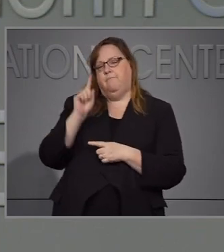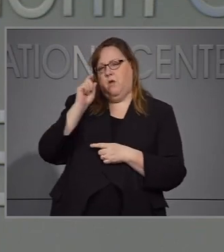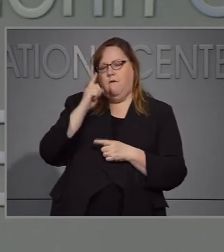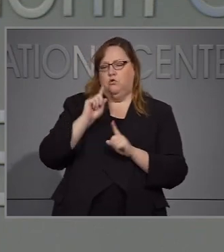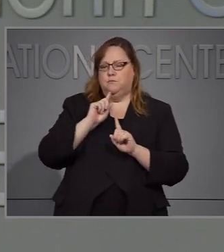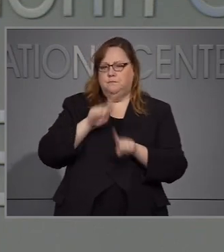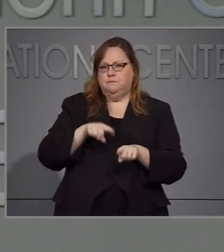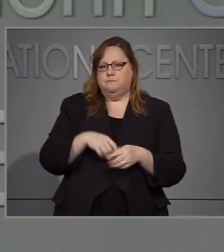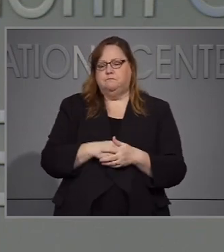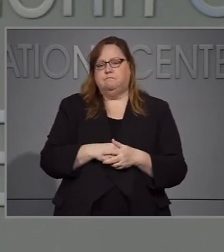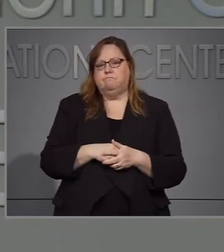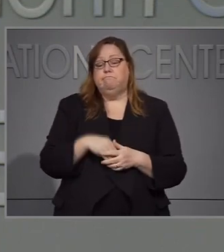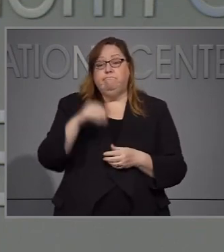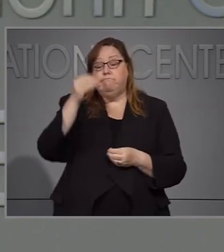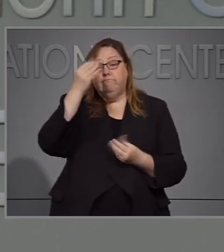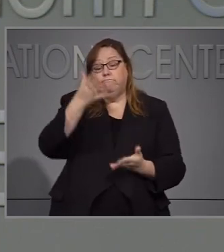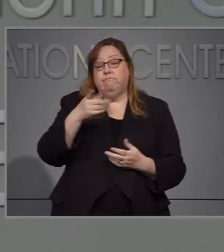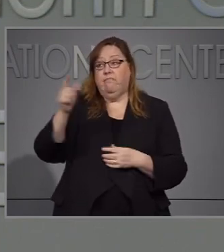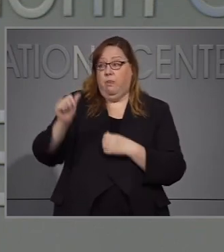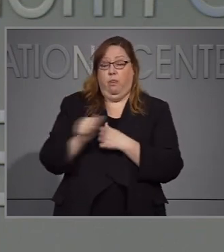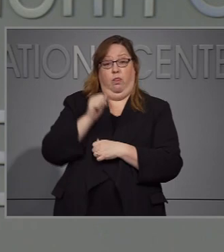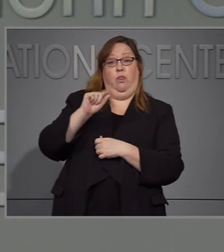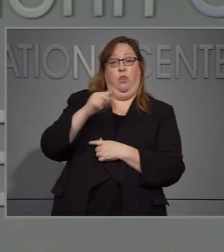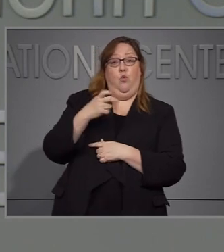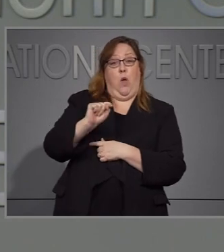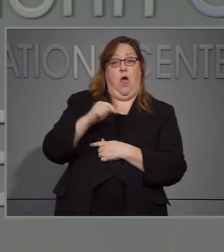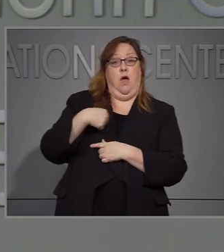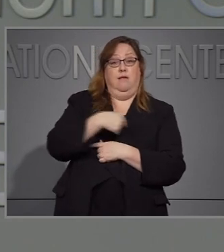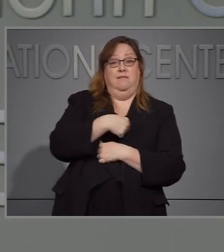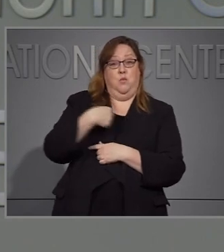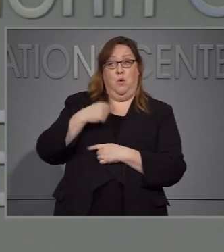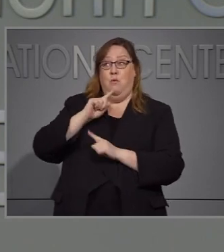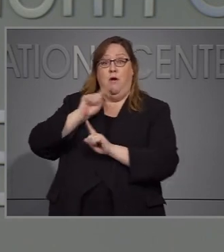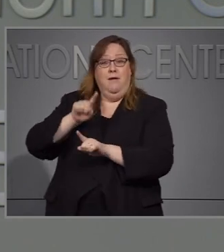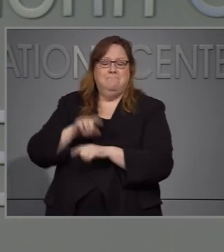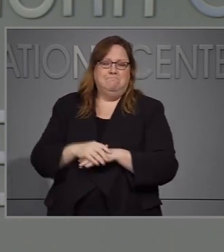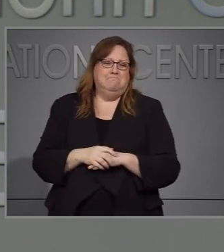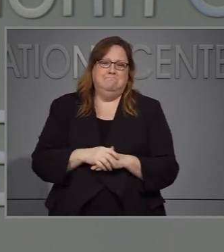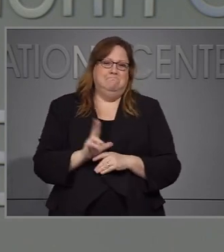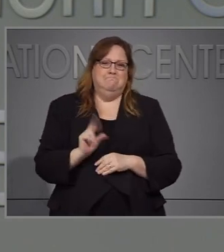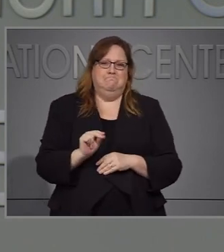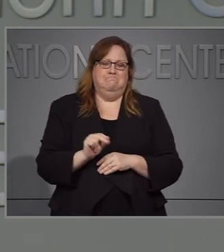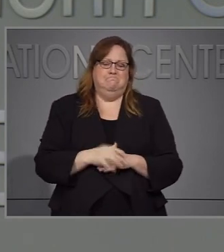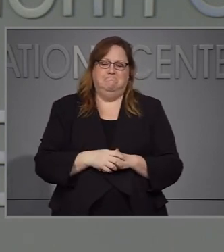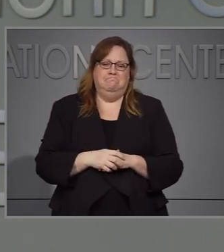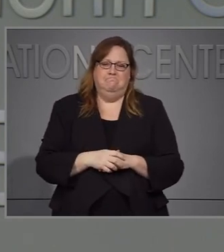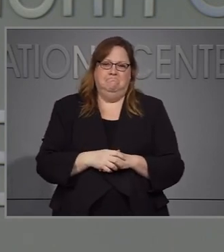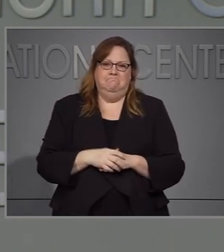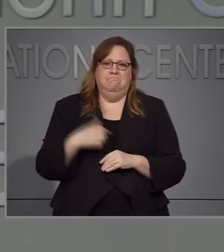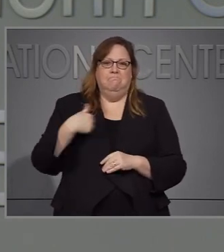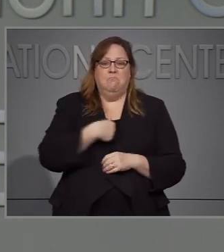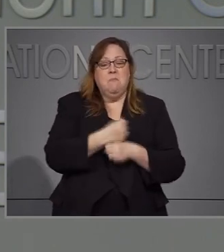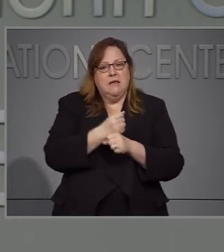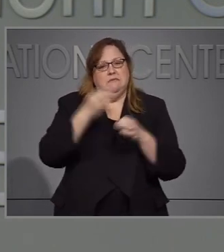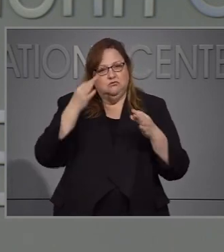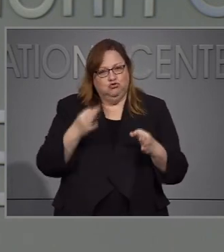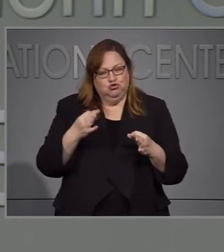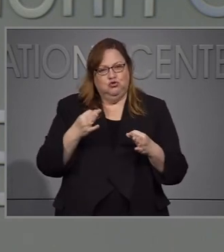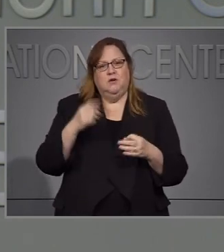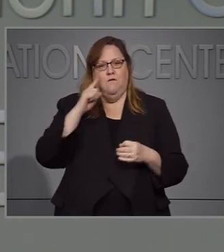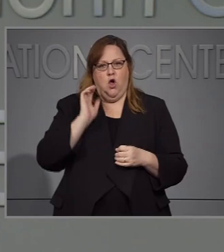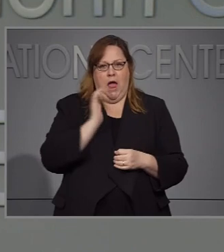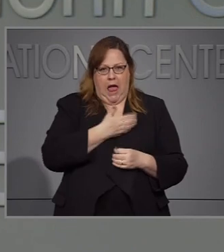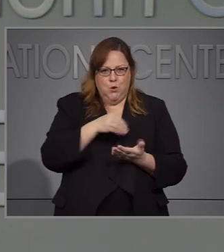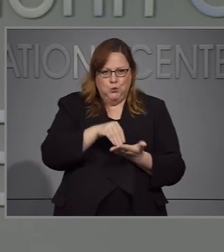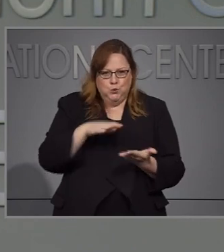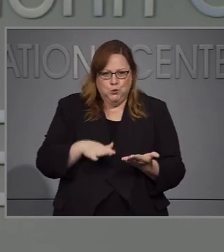making decisions on the health and safety of our students, our teachers, and our families, and the best way to get